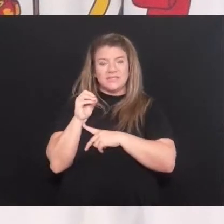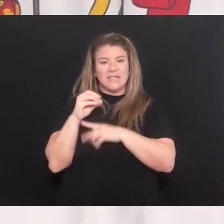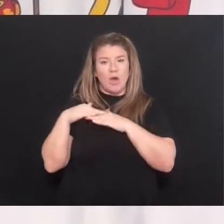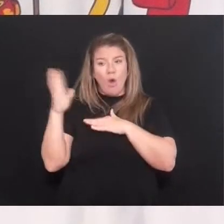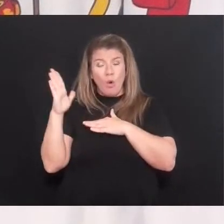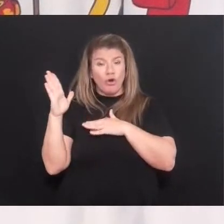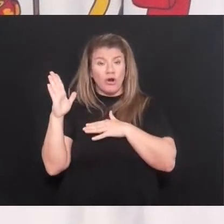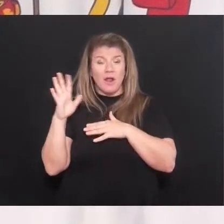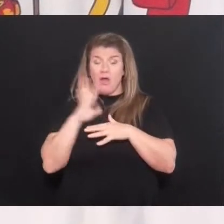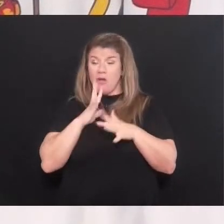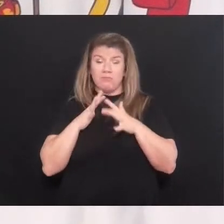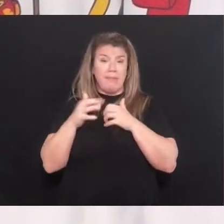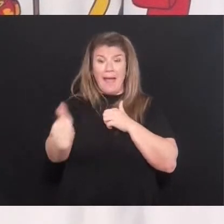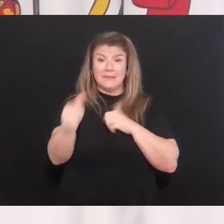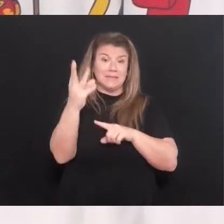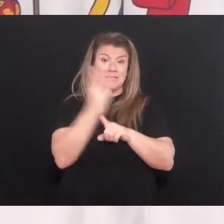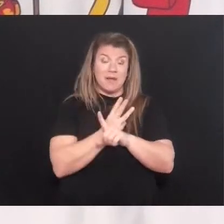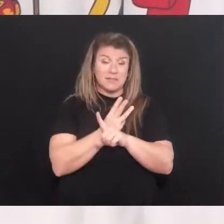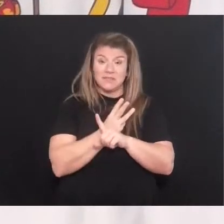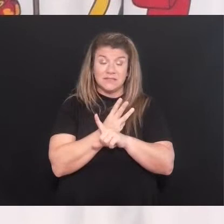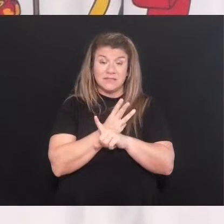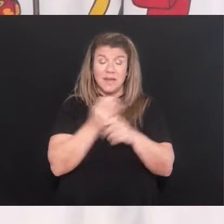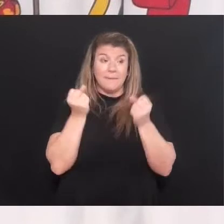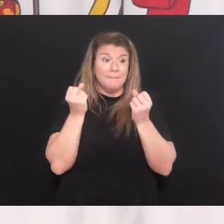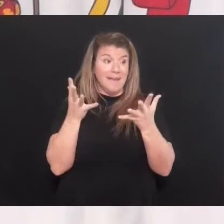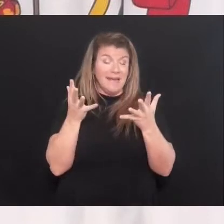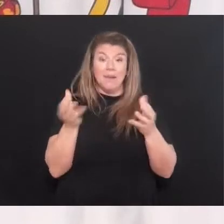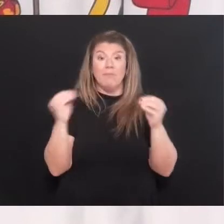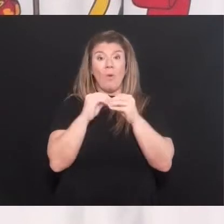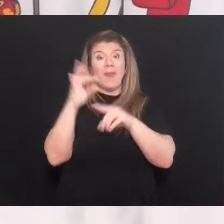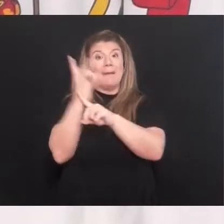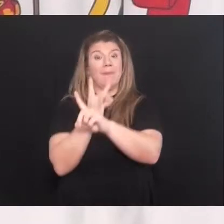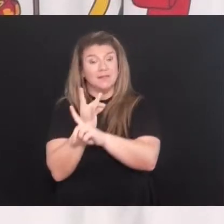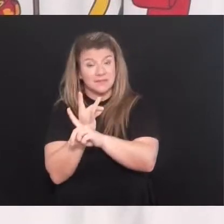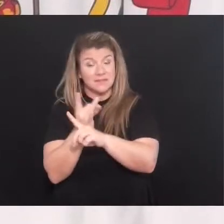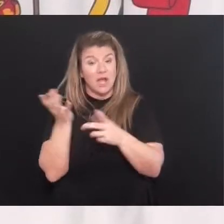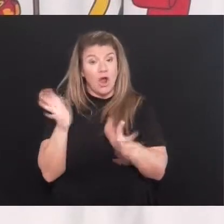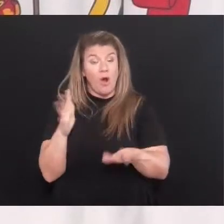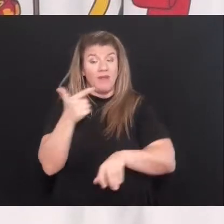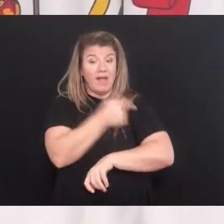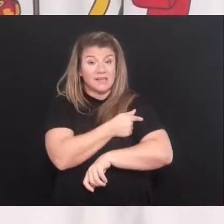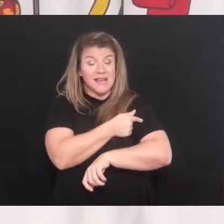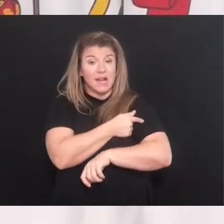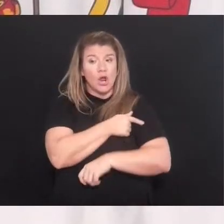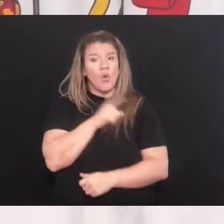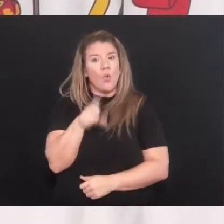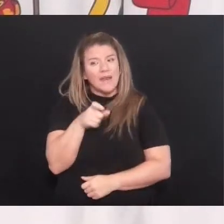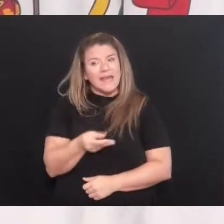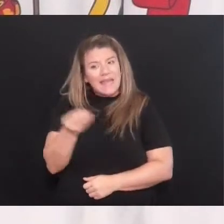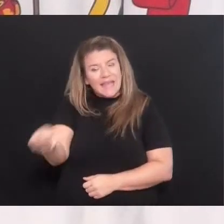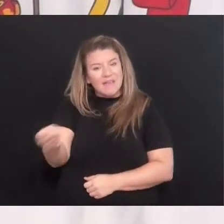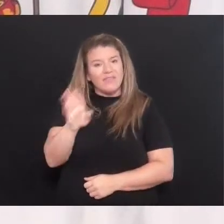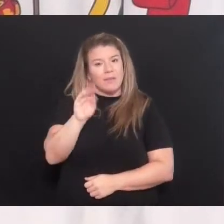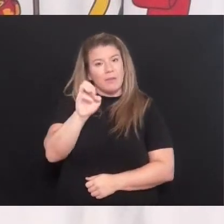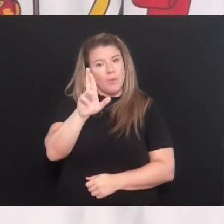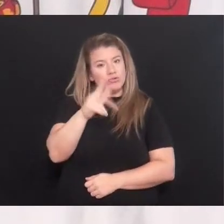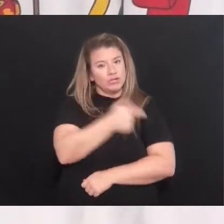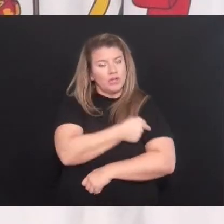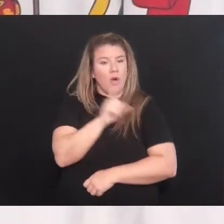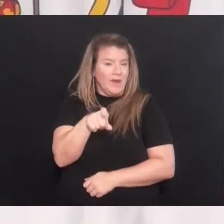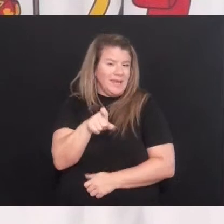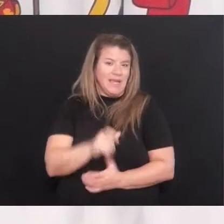way past 6 months, many past 8 months that have been vaccinated. We need to be giving them the booster